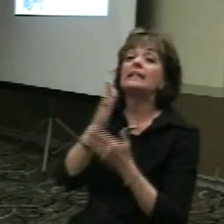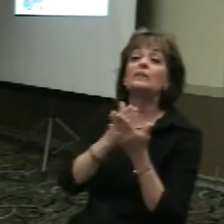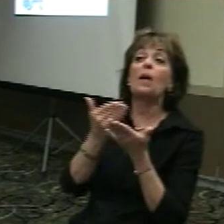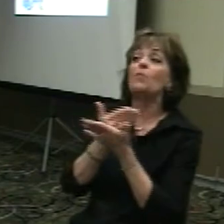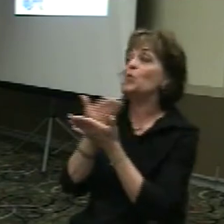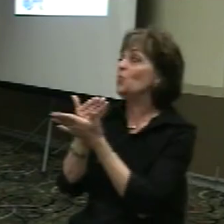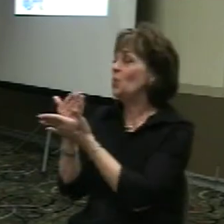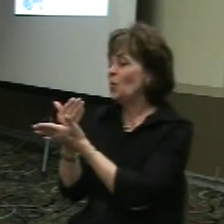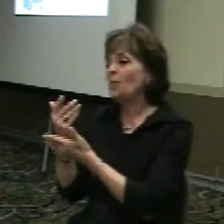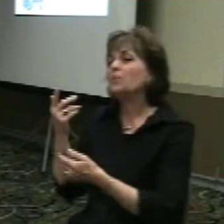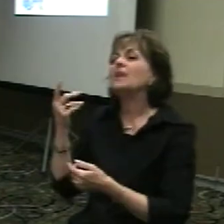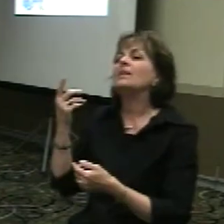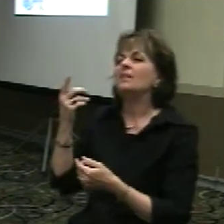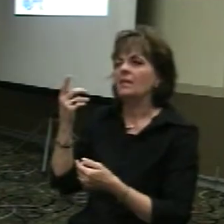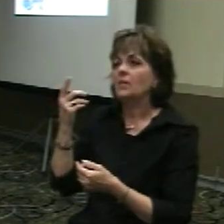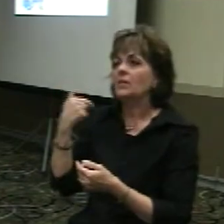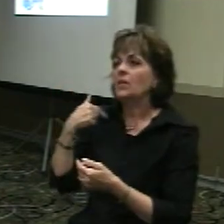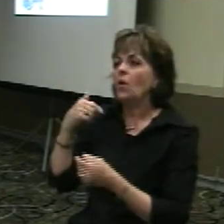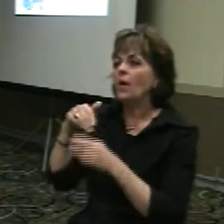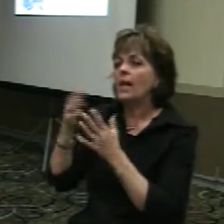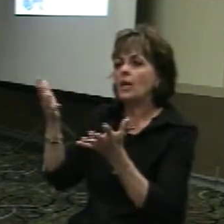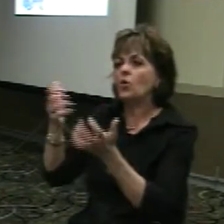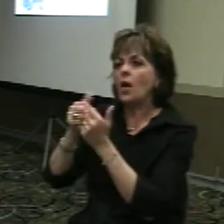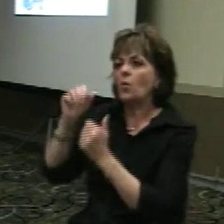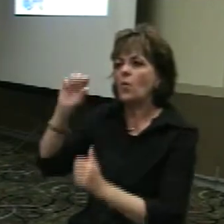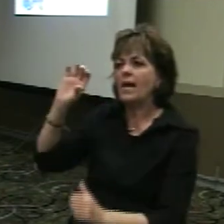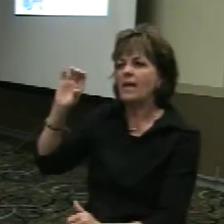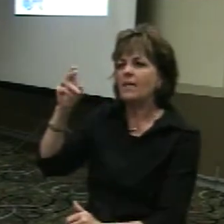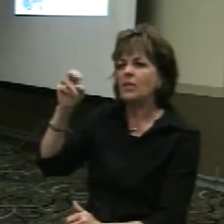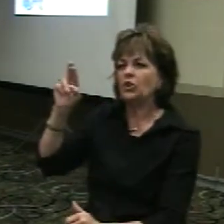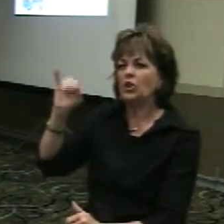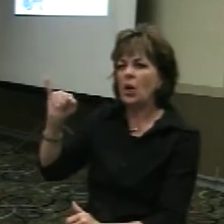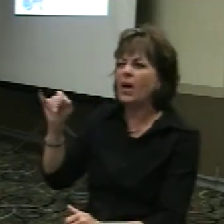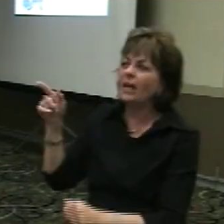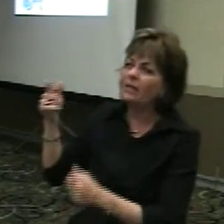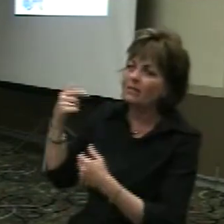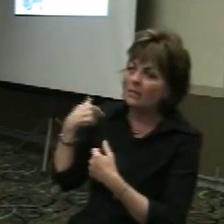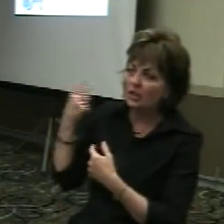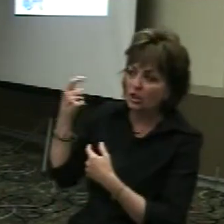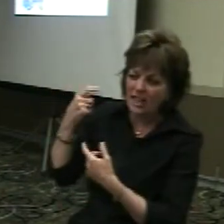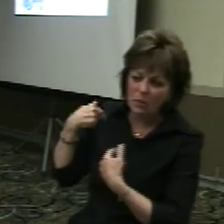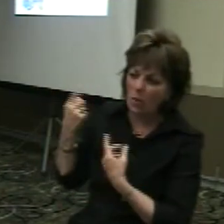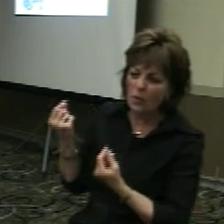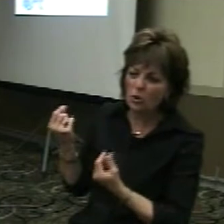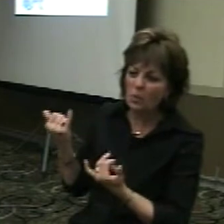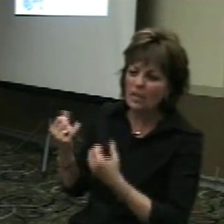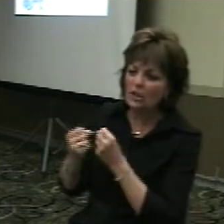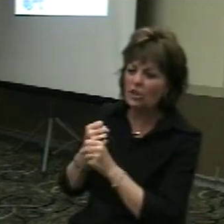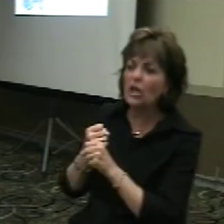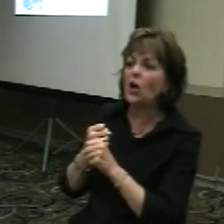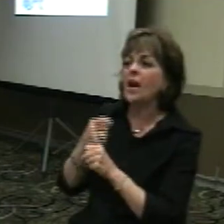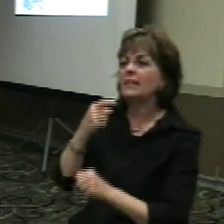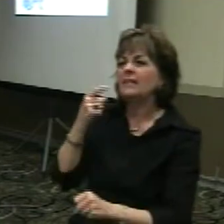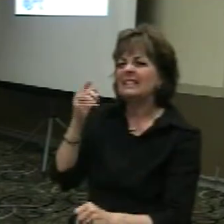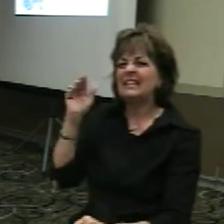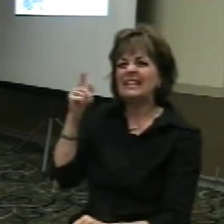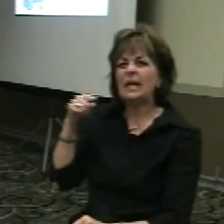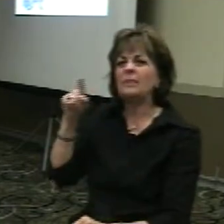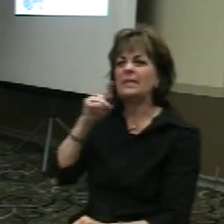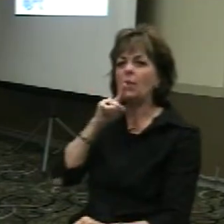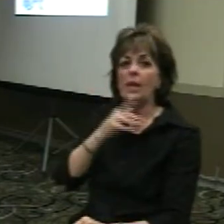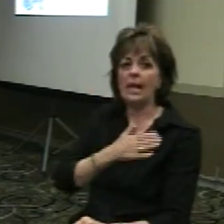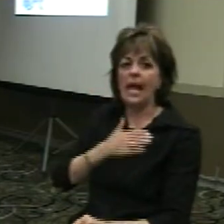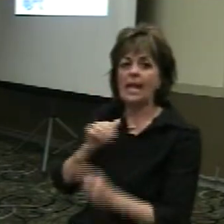ones. So we're going to, in talking with Sherry, it's like, what do we want to do this year? She said, well, they seem to really like it when we practice